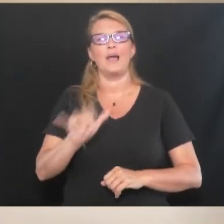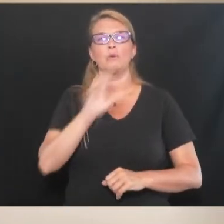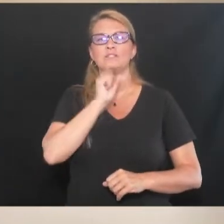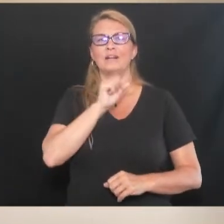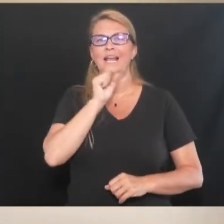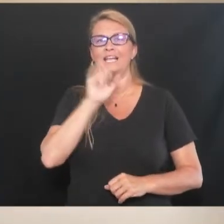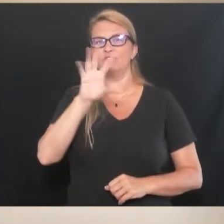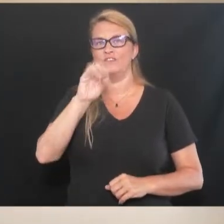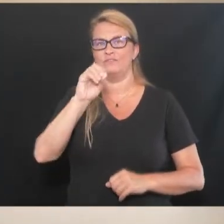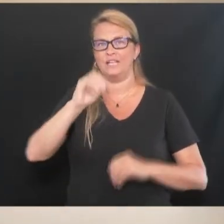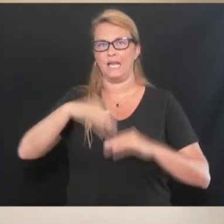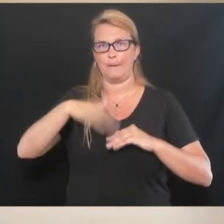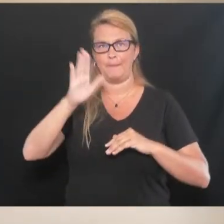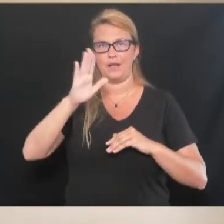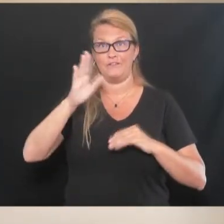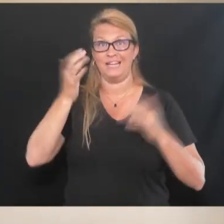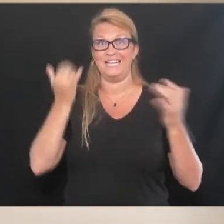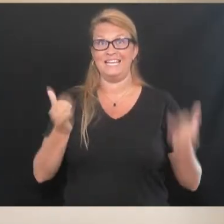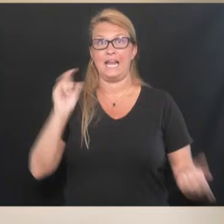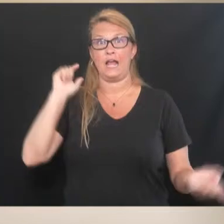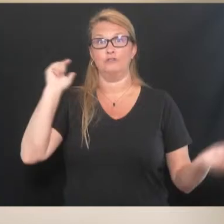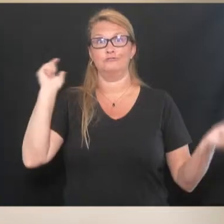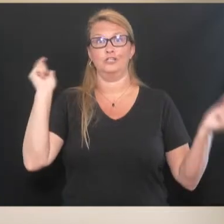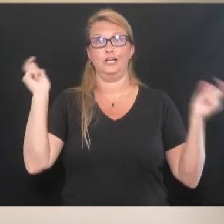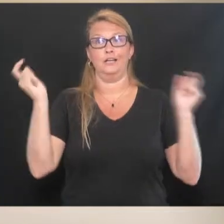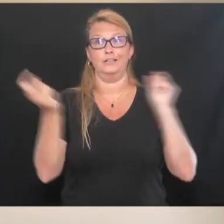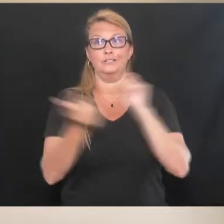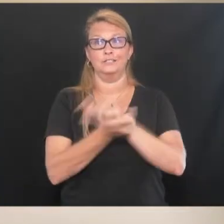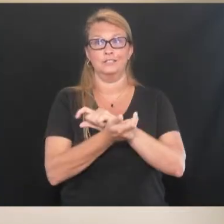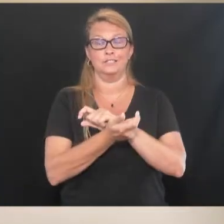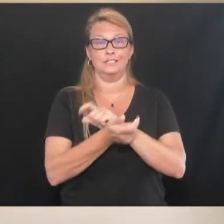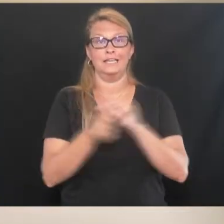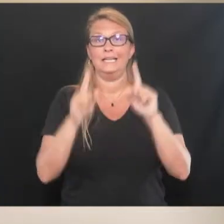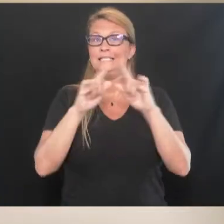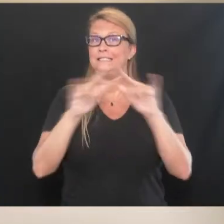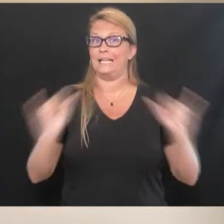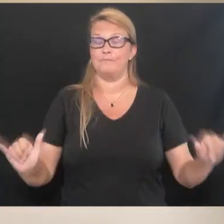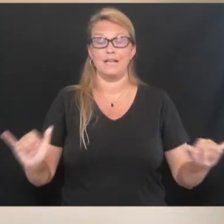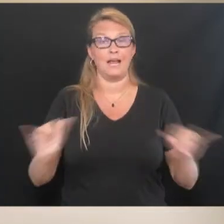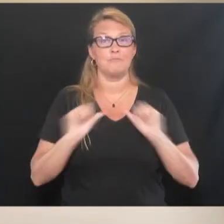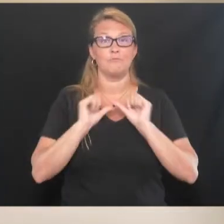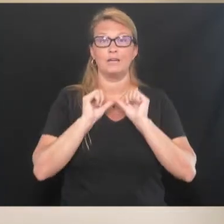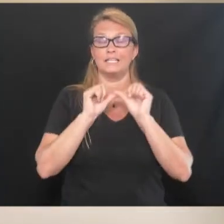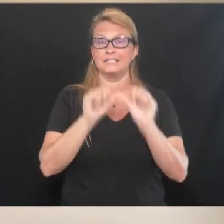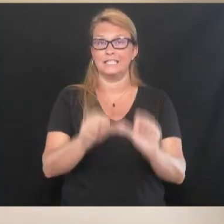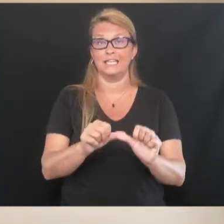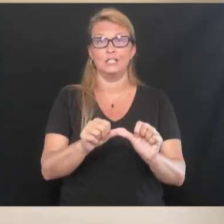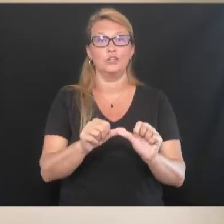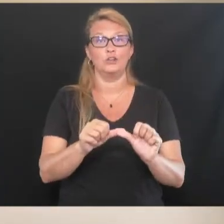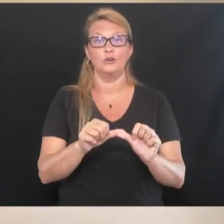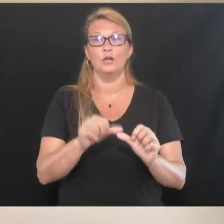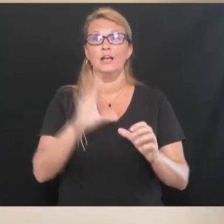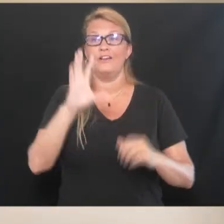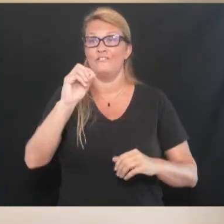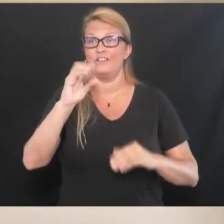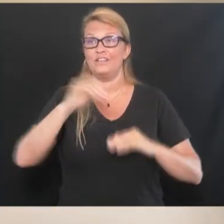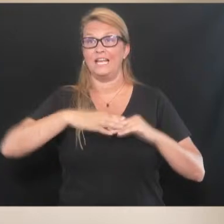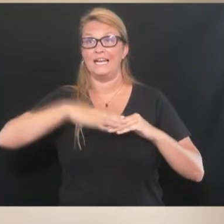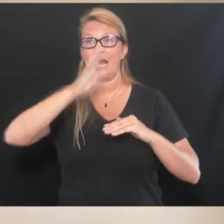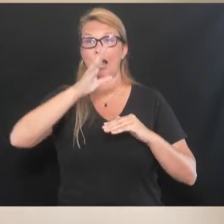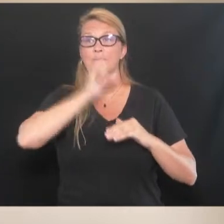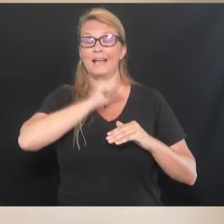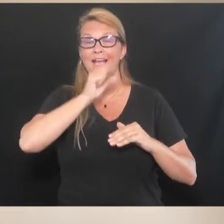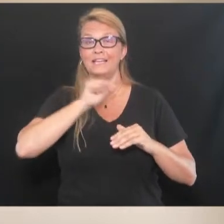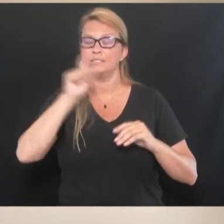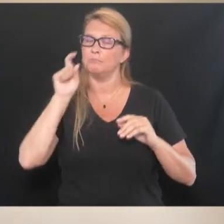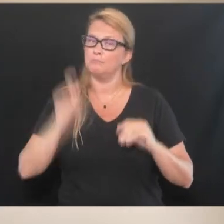above. We know that is changing to some degree. So at the same time we continue the push for age 50 and above, we have got